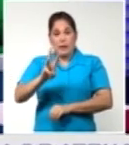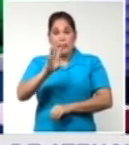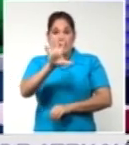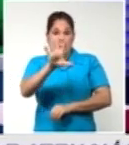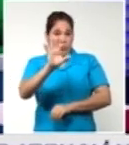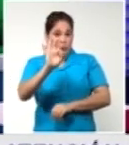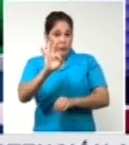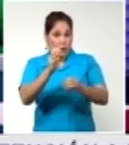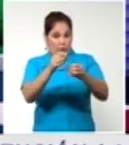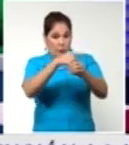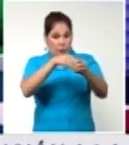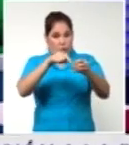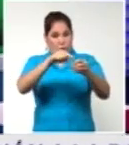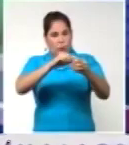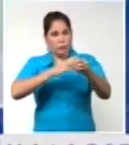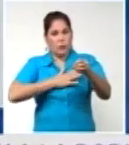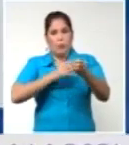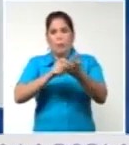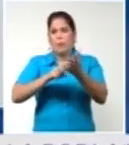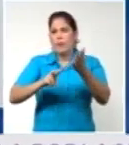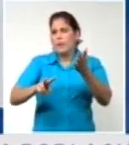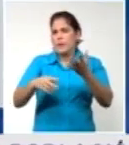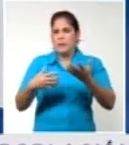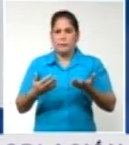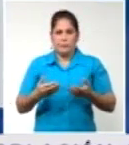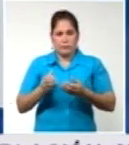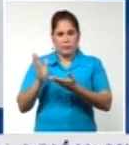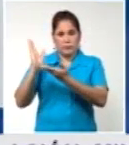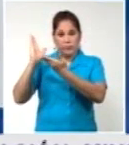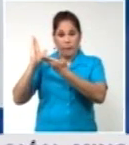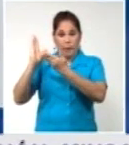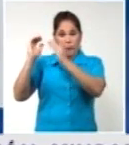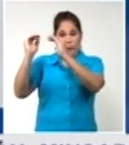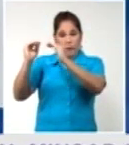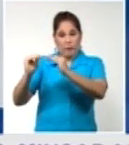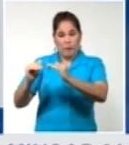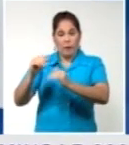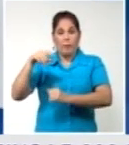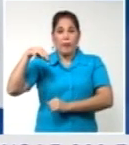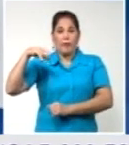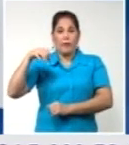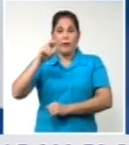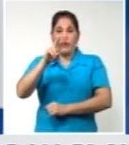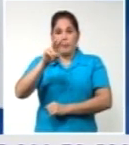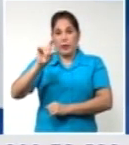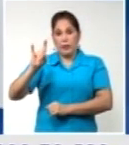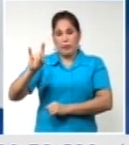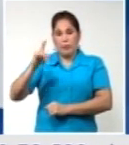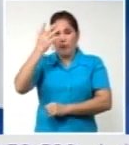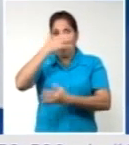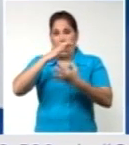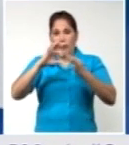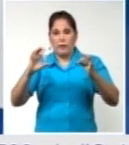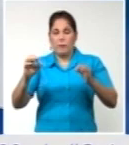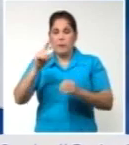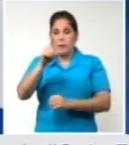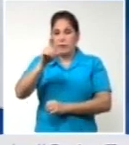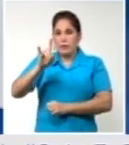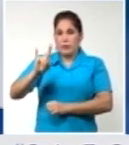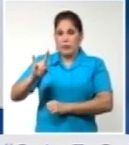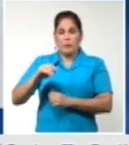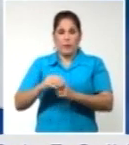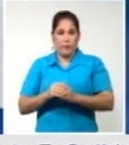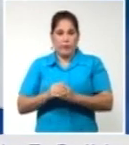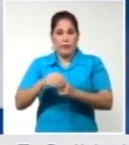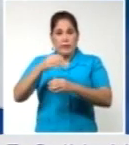the 58 cases diagnosed yesterday, 29 belong to Pinar del Rio, 19 to